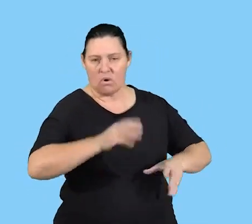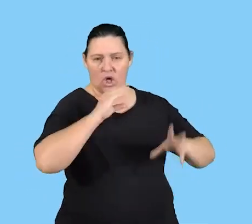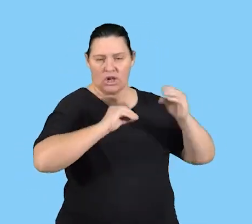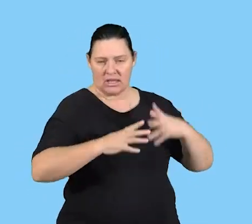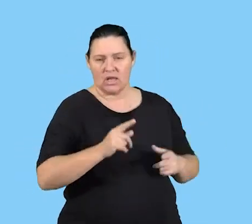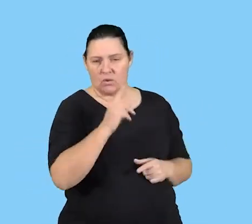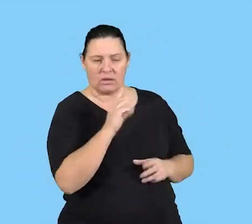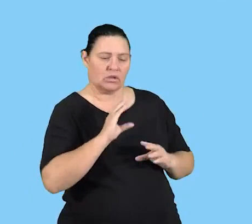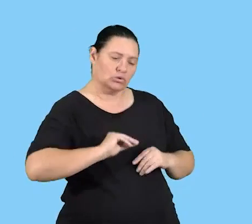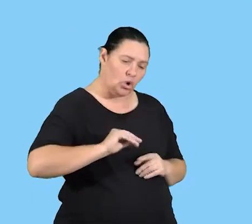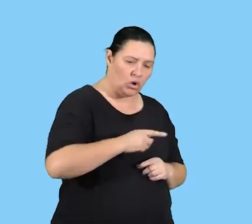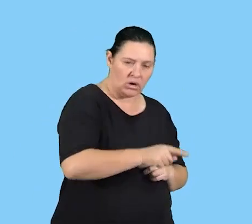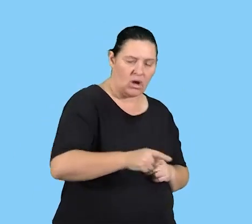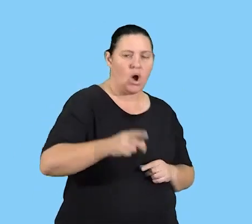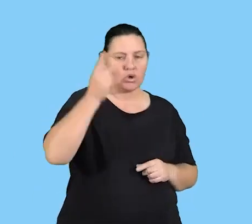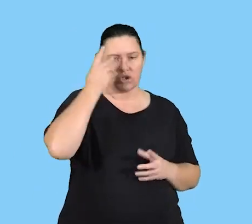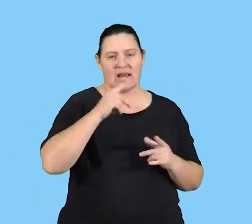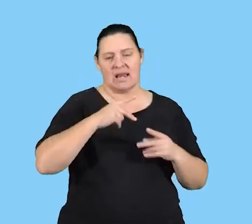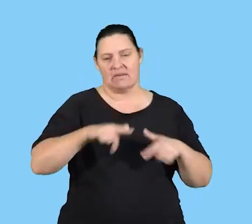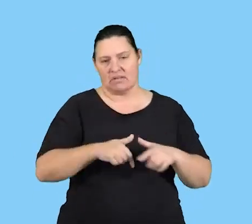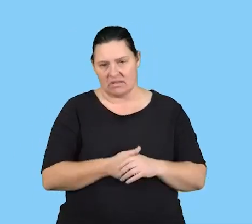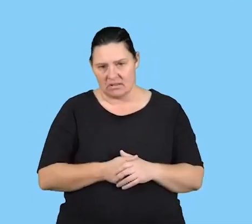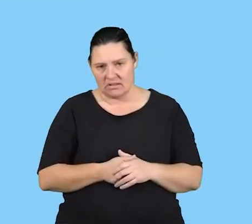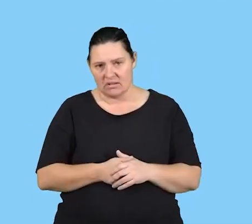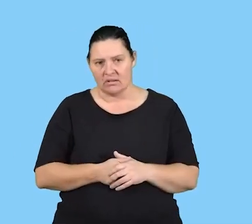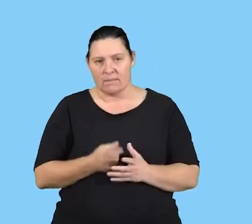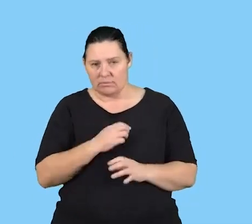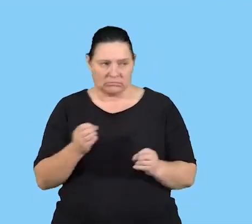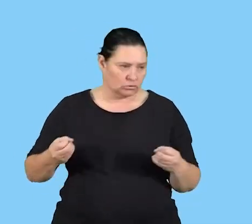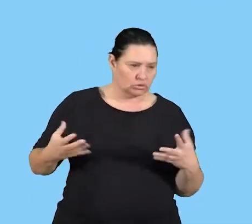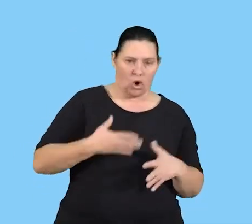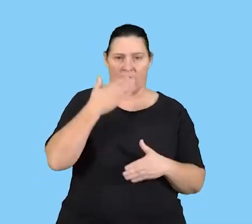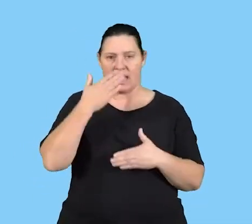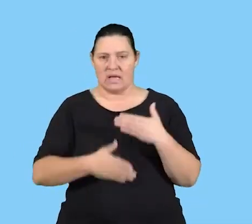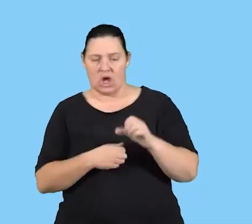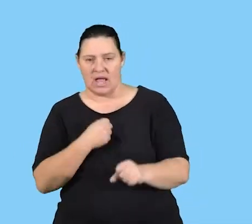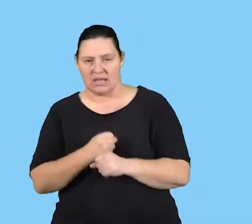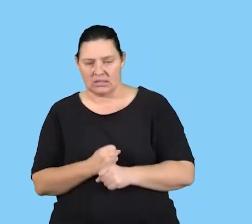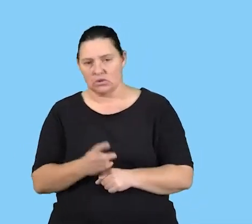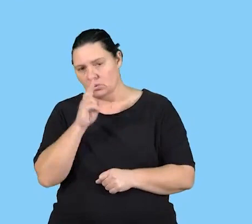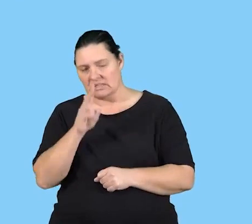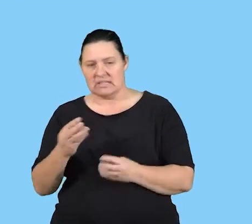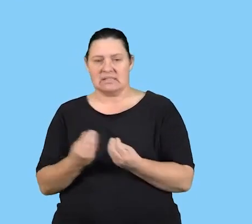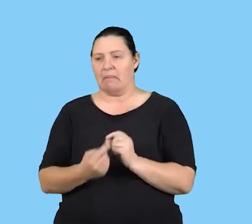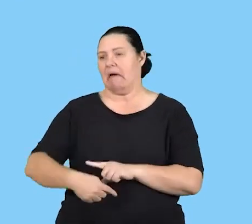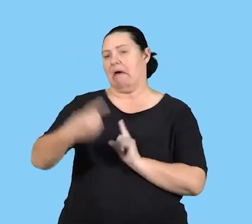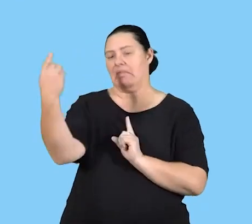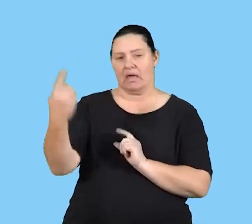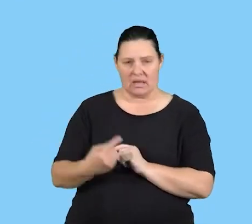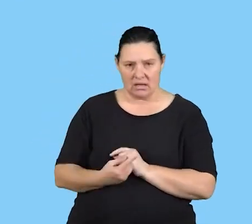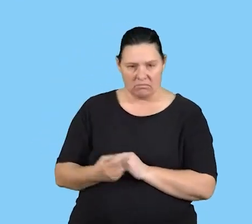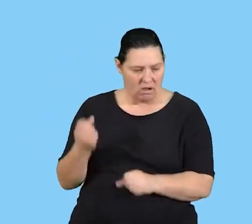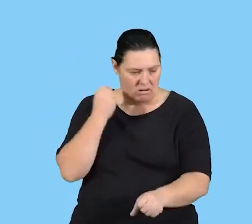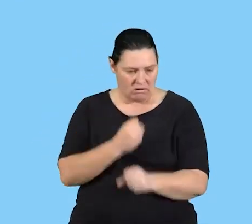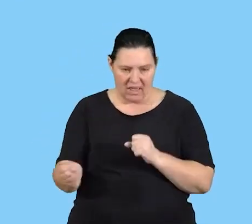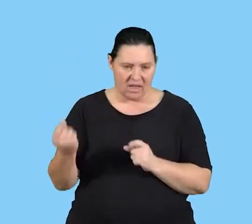learning, you must talk to those cognitive levels. Learners mustn't be shocked at the end of the year to see some other things that they